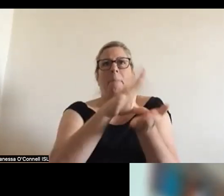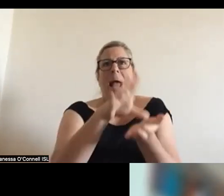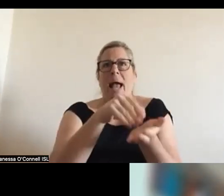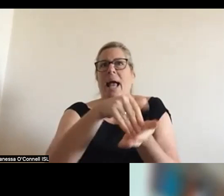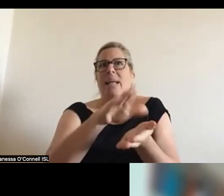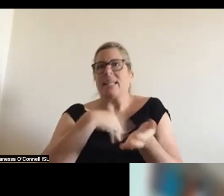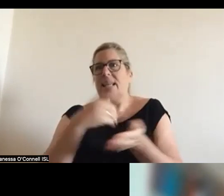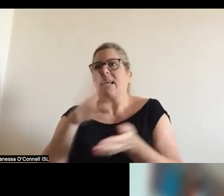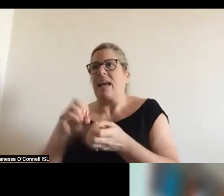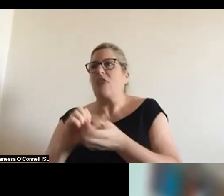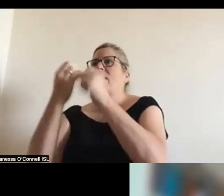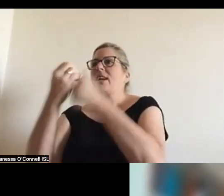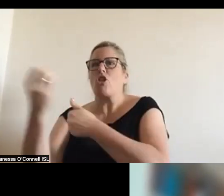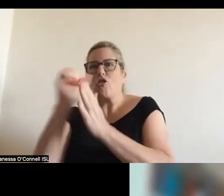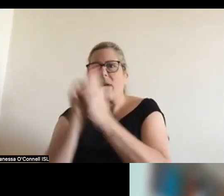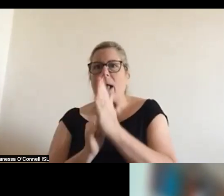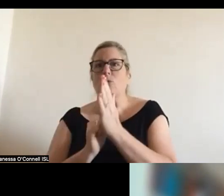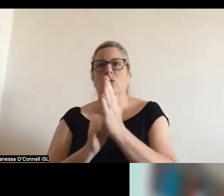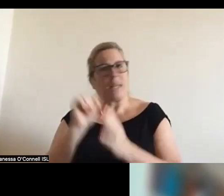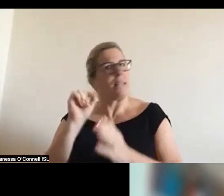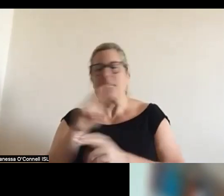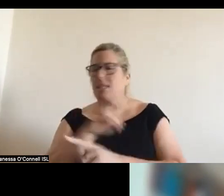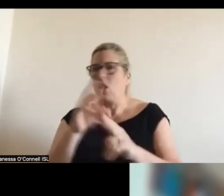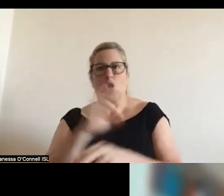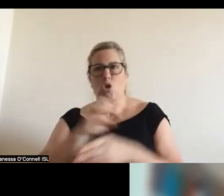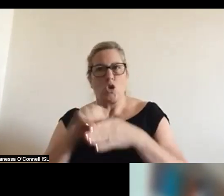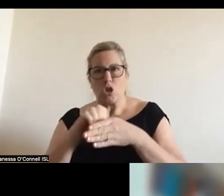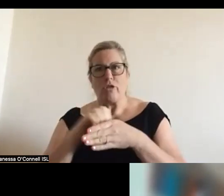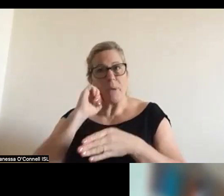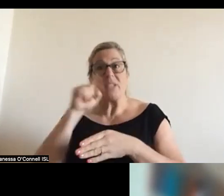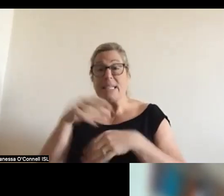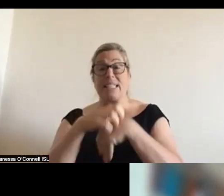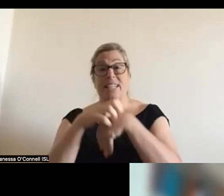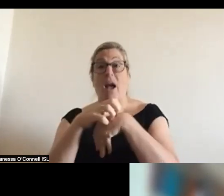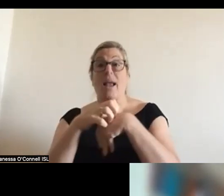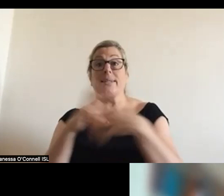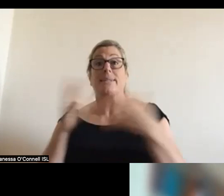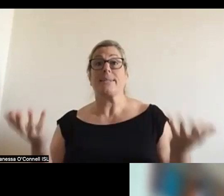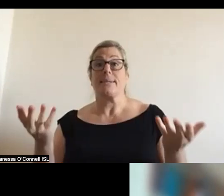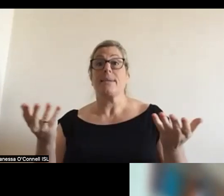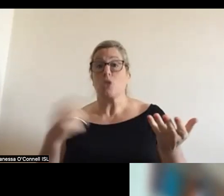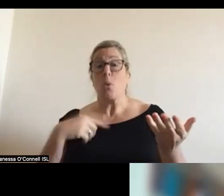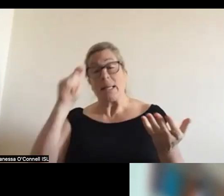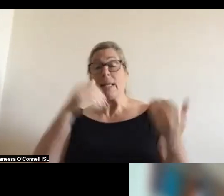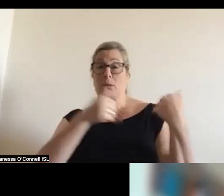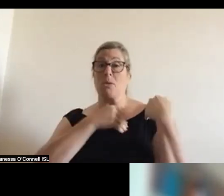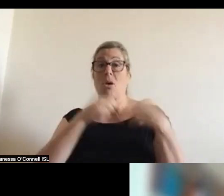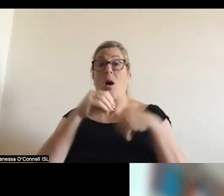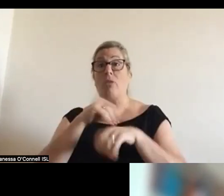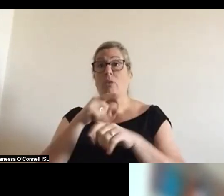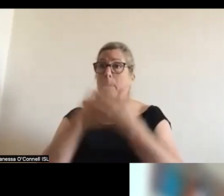should be held accountable for the violence that they're carrying out online, because this is violence. Yeah, so I think the onus is on these huge social